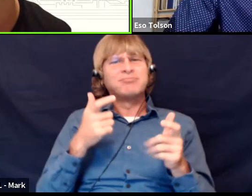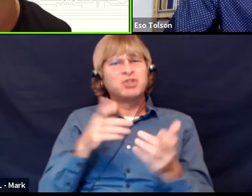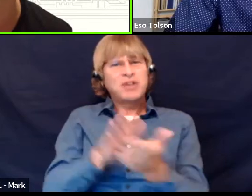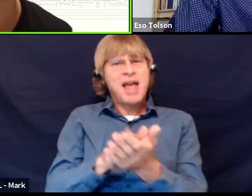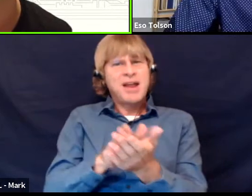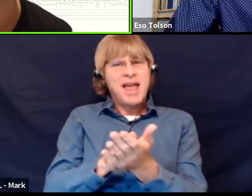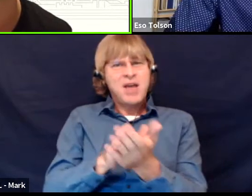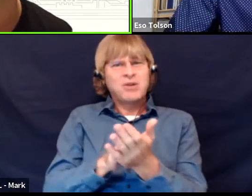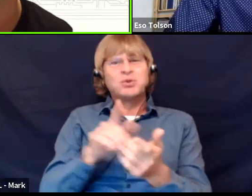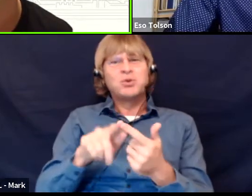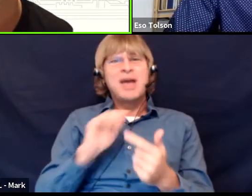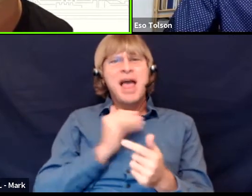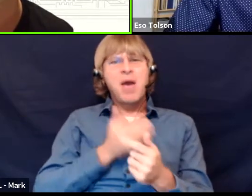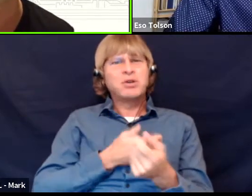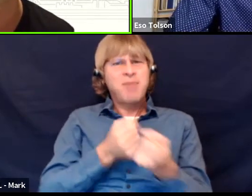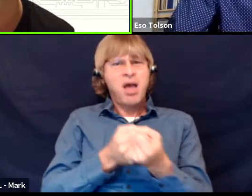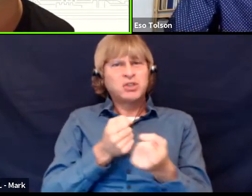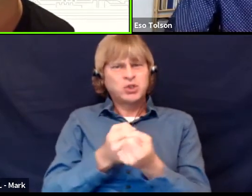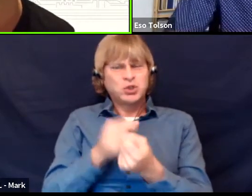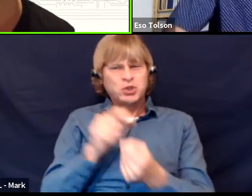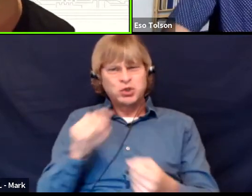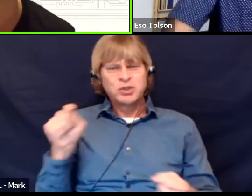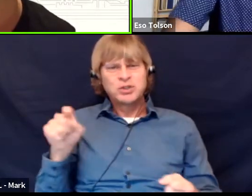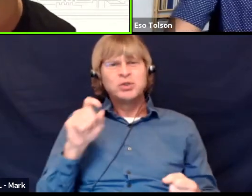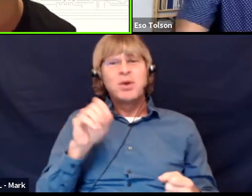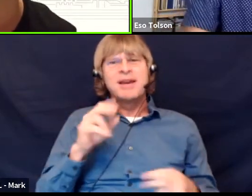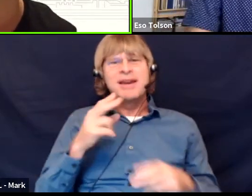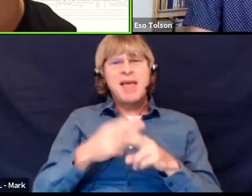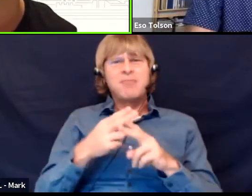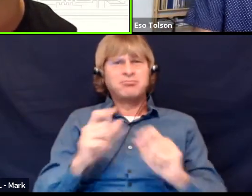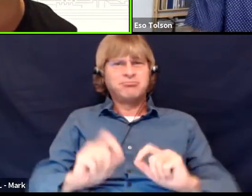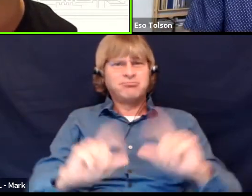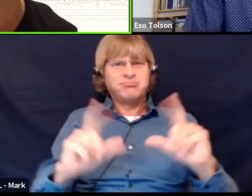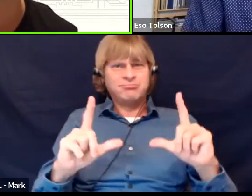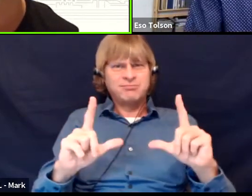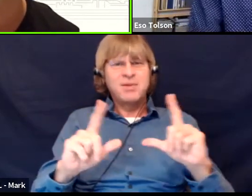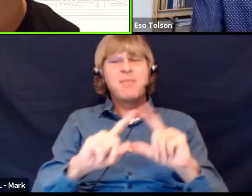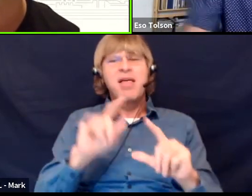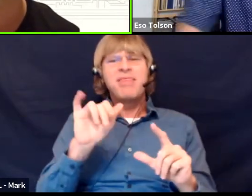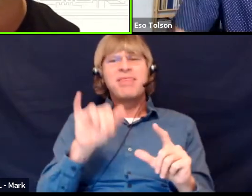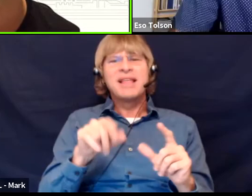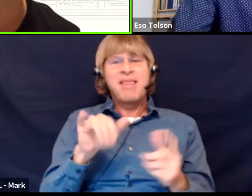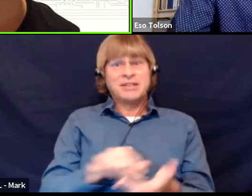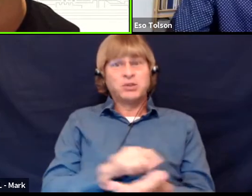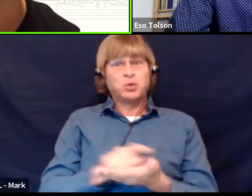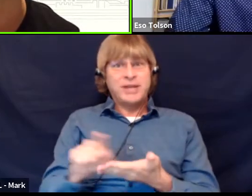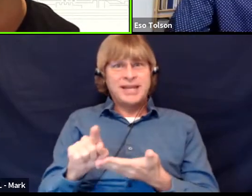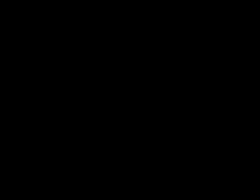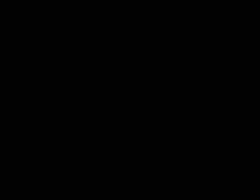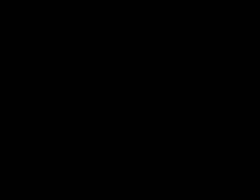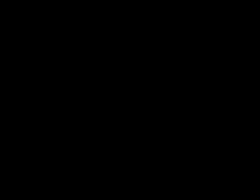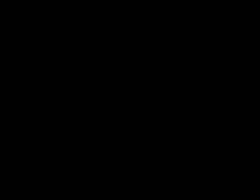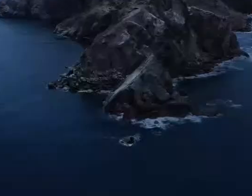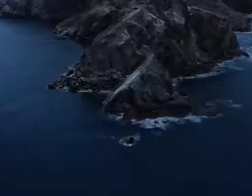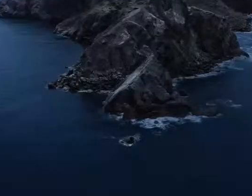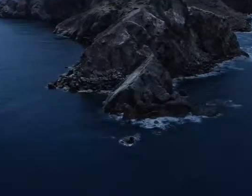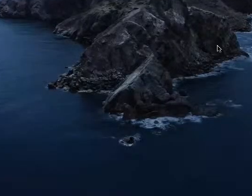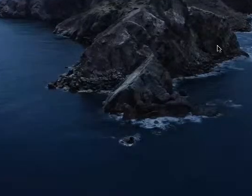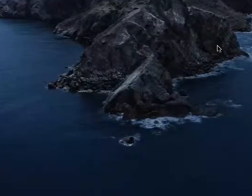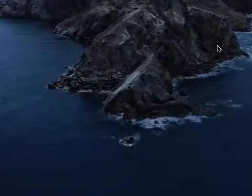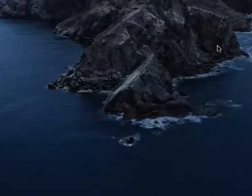out to our sponsors. So I'll put their names up on the screen, but this week definitely would not have been